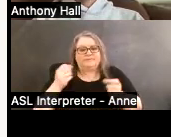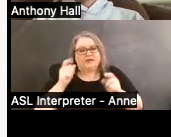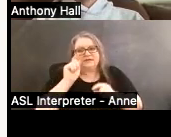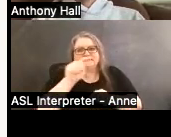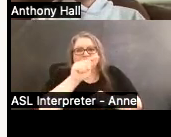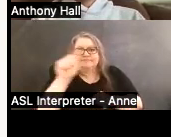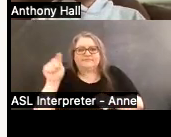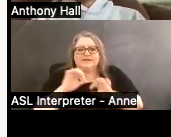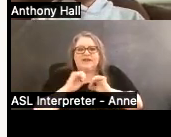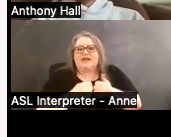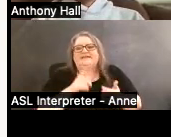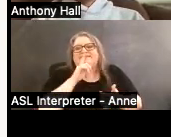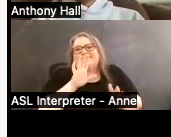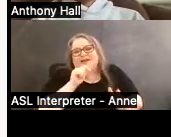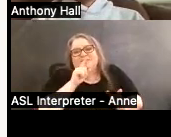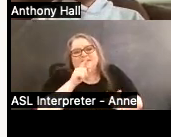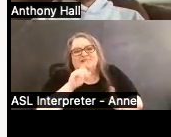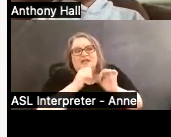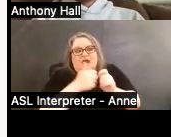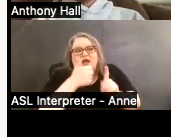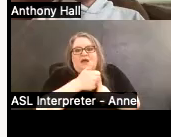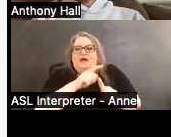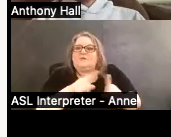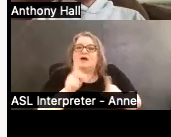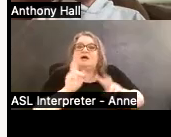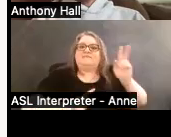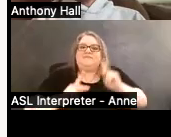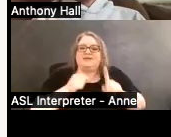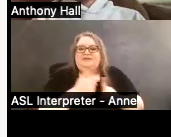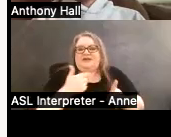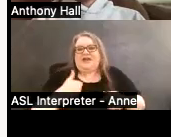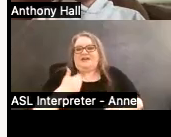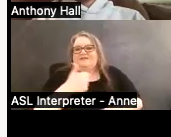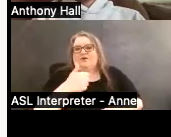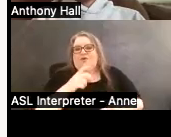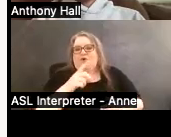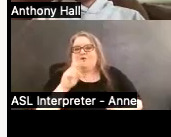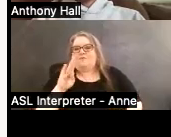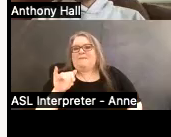some agencies, some people who had their own biases and things that they needed to